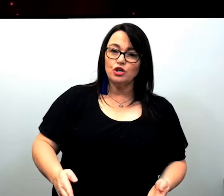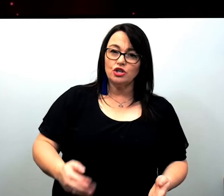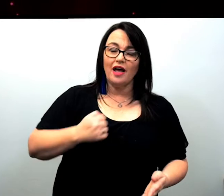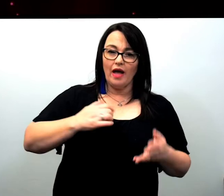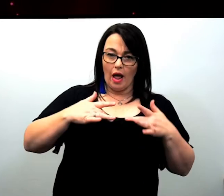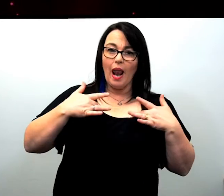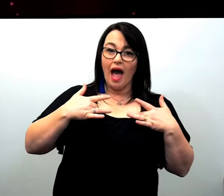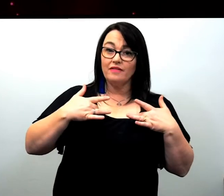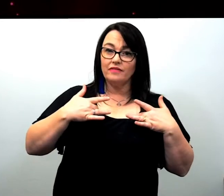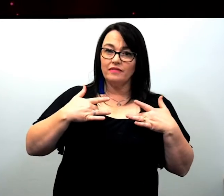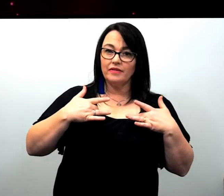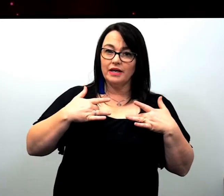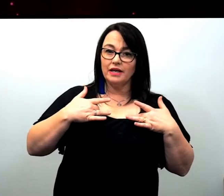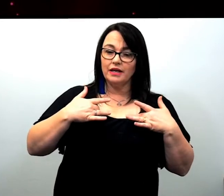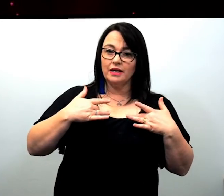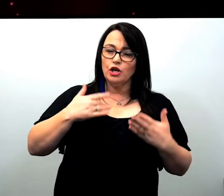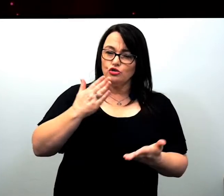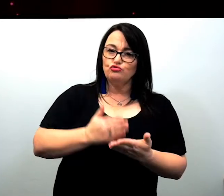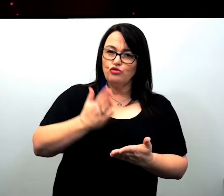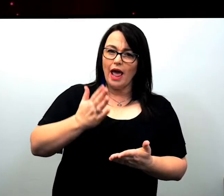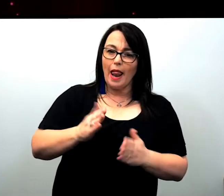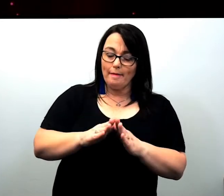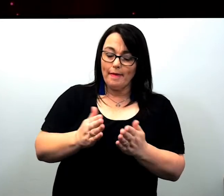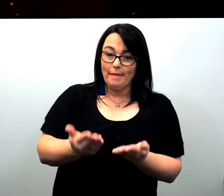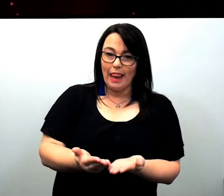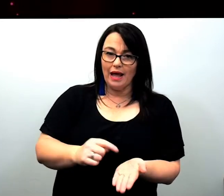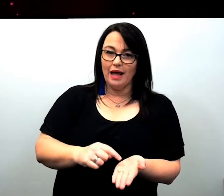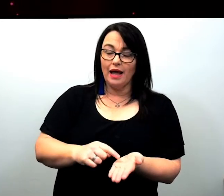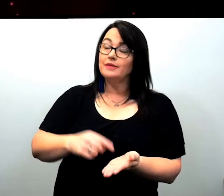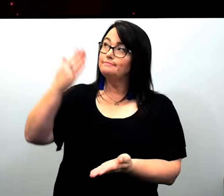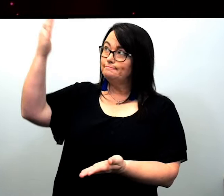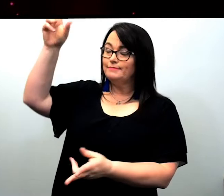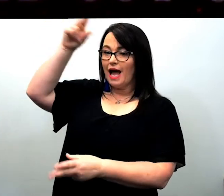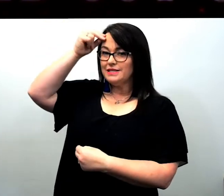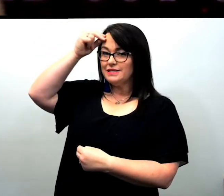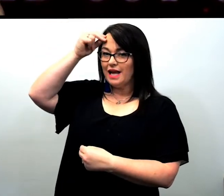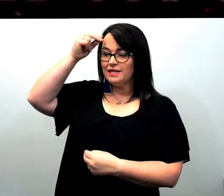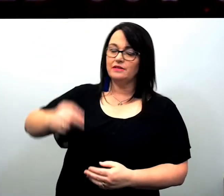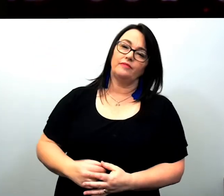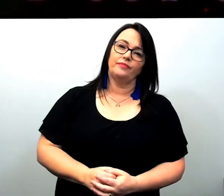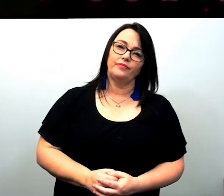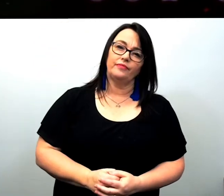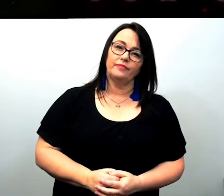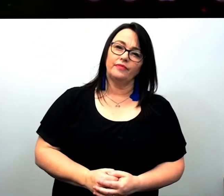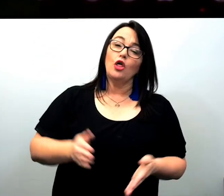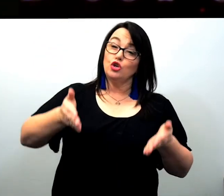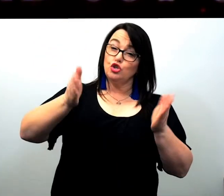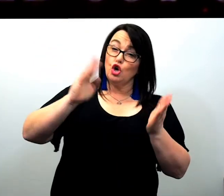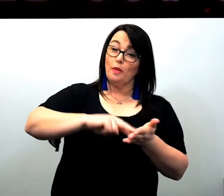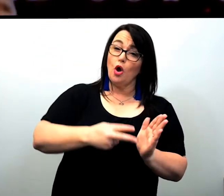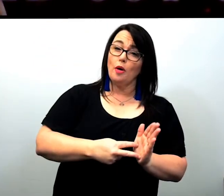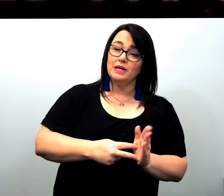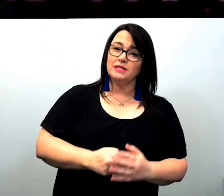doctrine. That's what the church was established to help. What is the church's purpose?